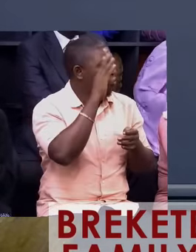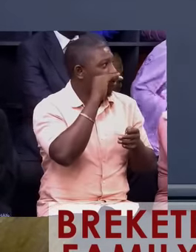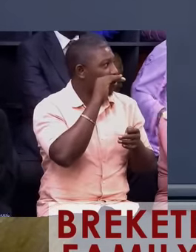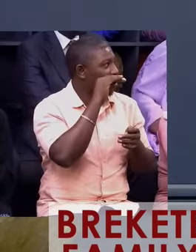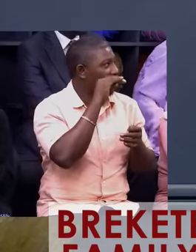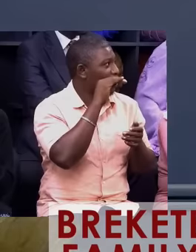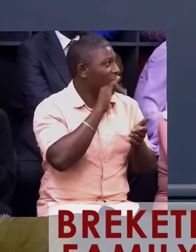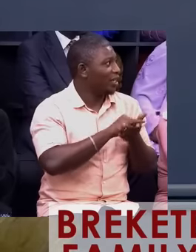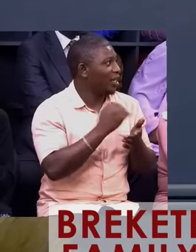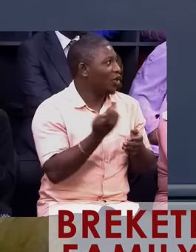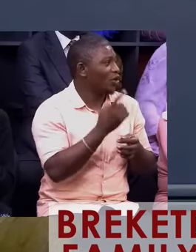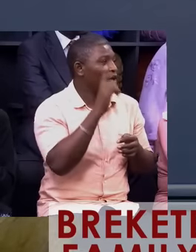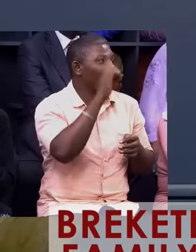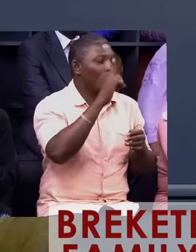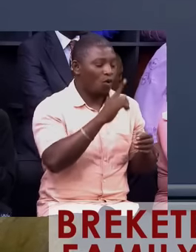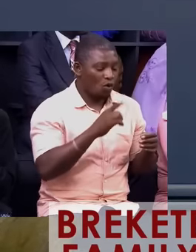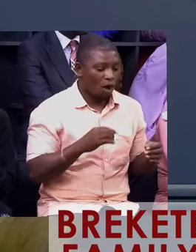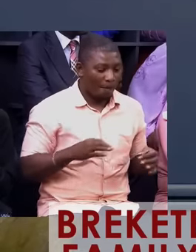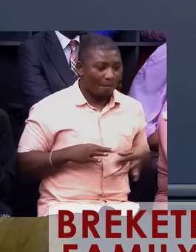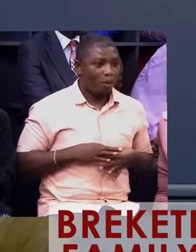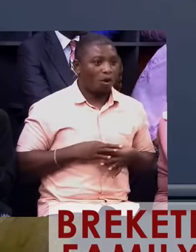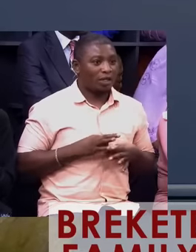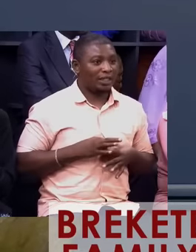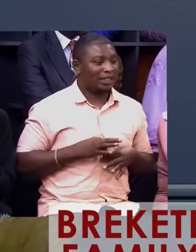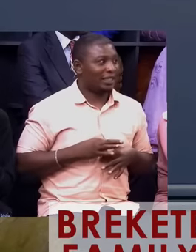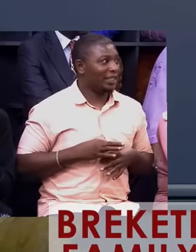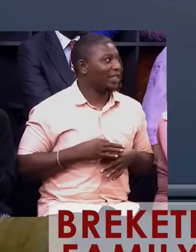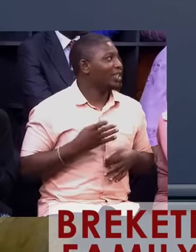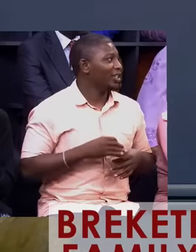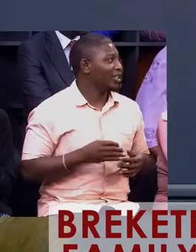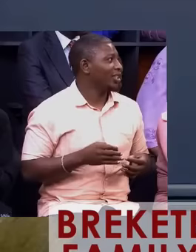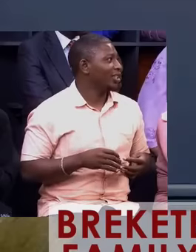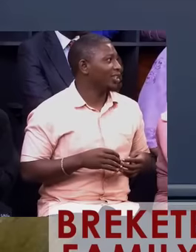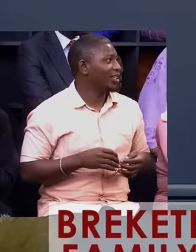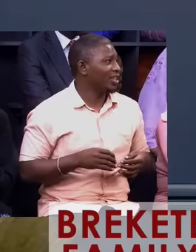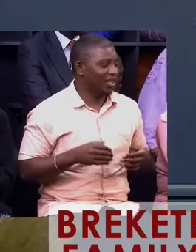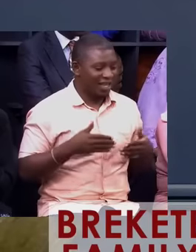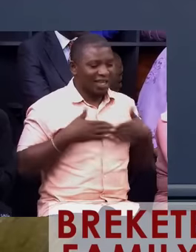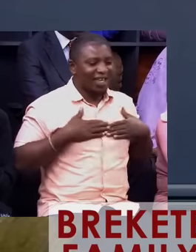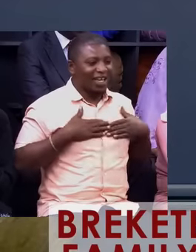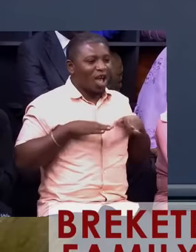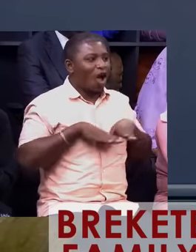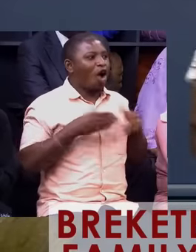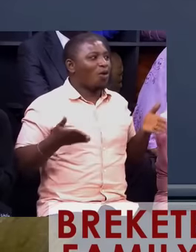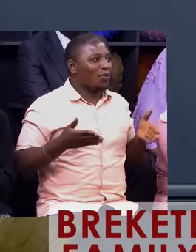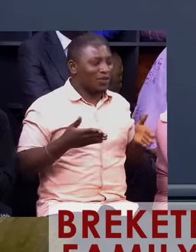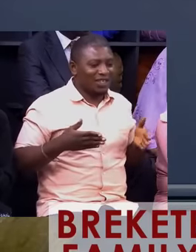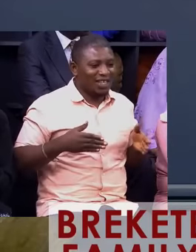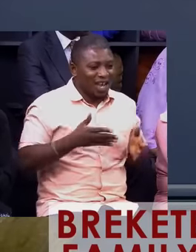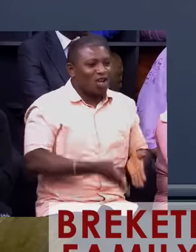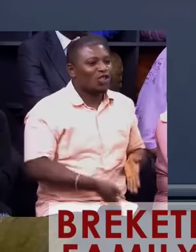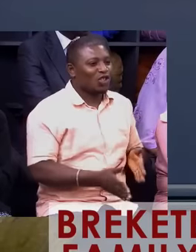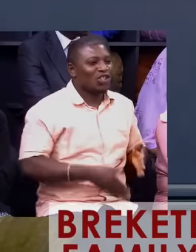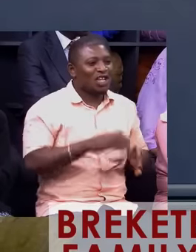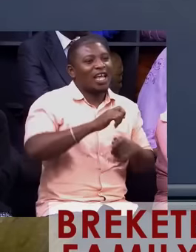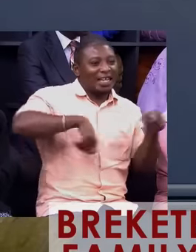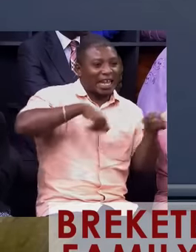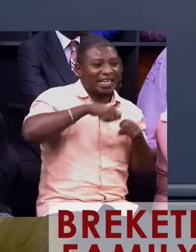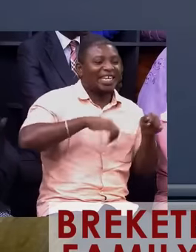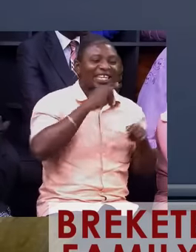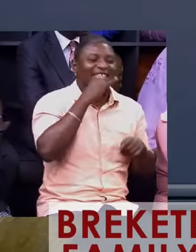that only one sh here open here open